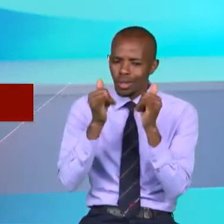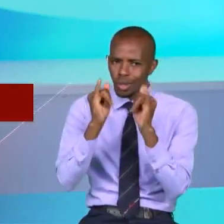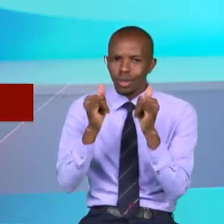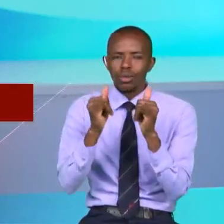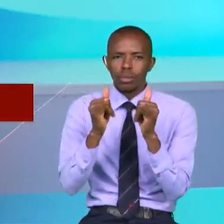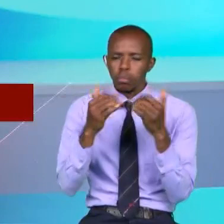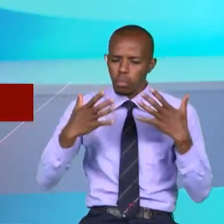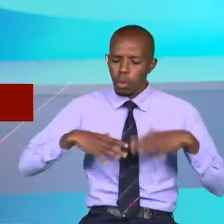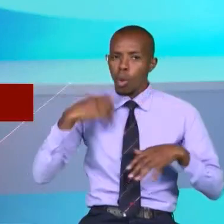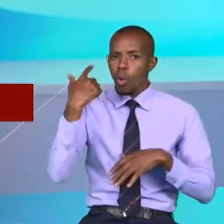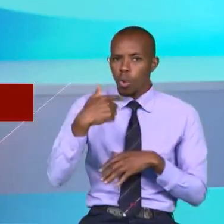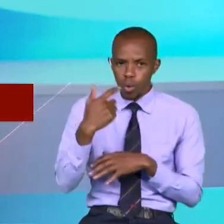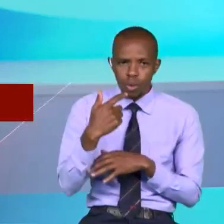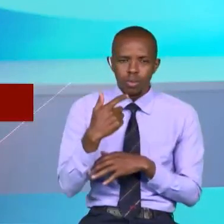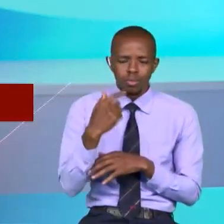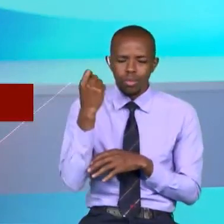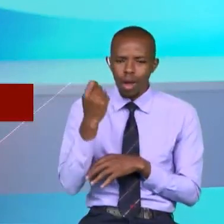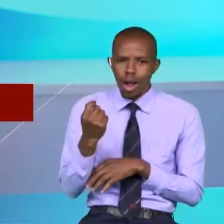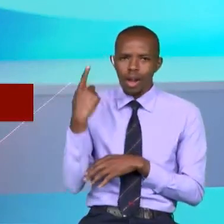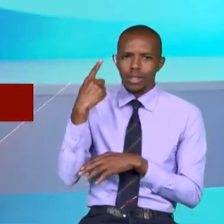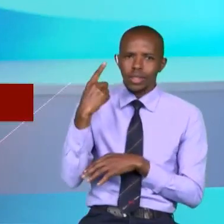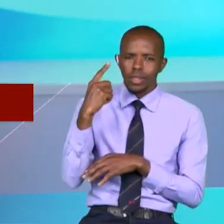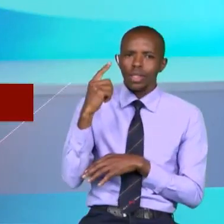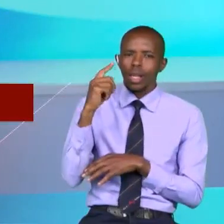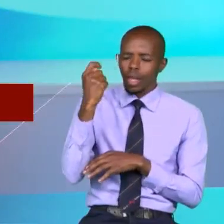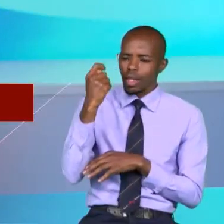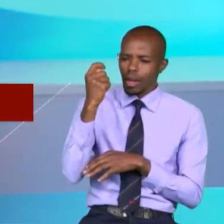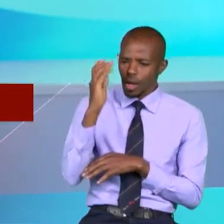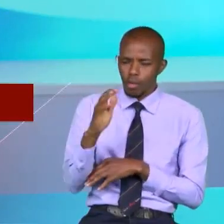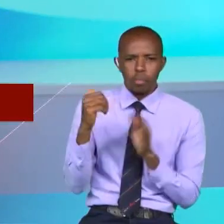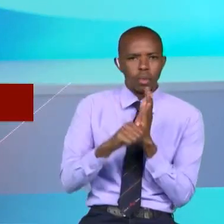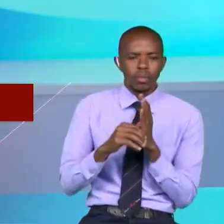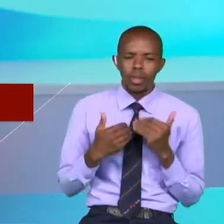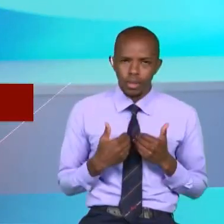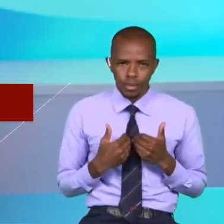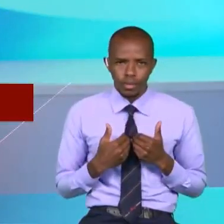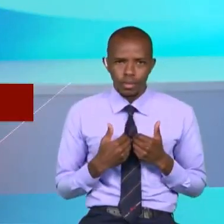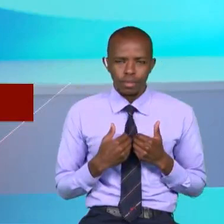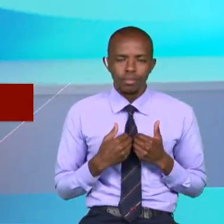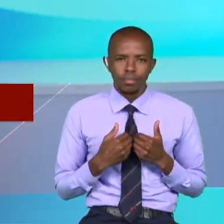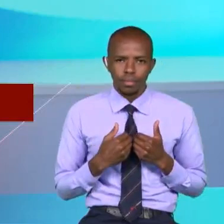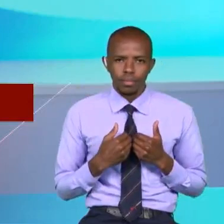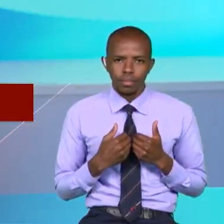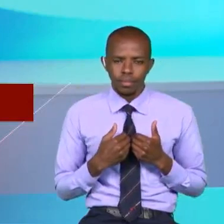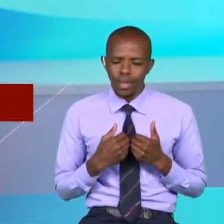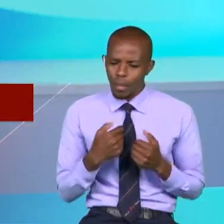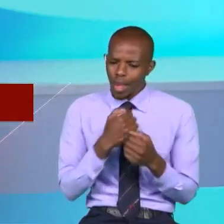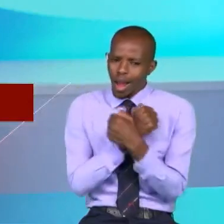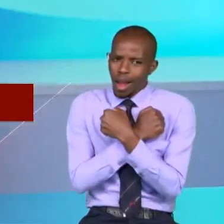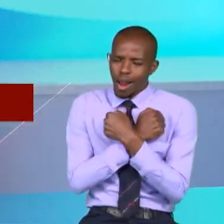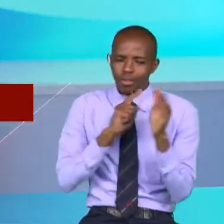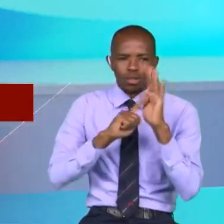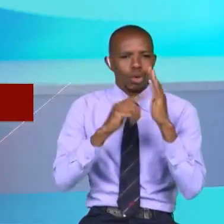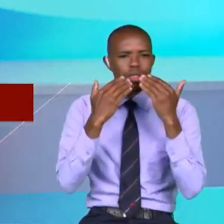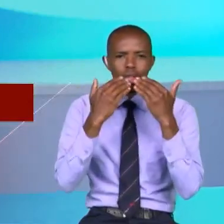energetic blood who actually understand the problems we as youth face. I just love this show. Thank